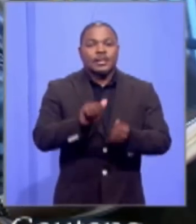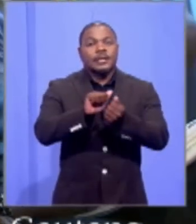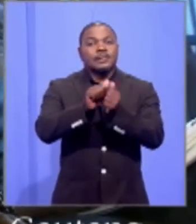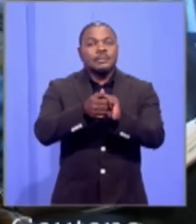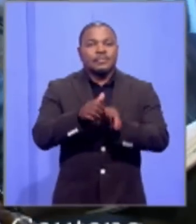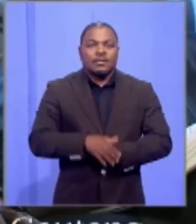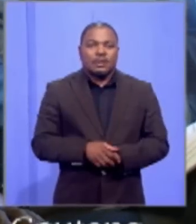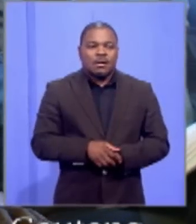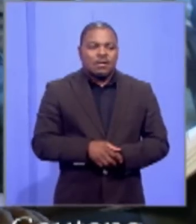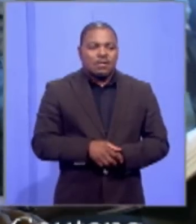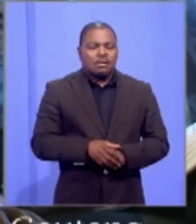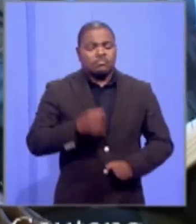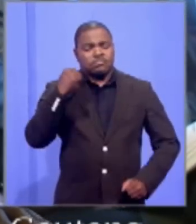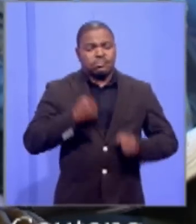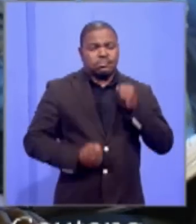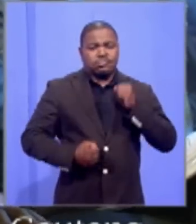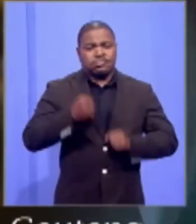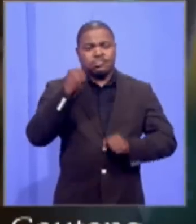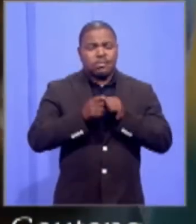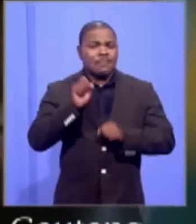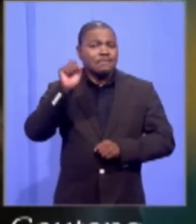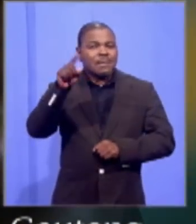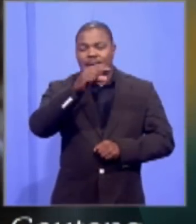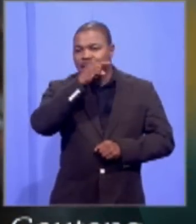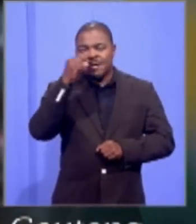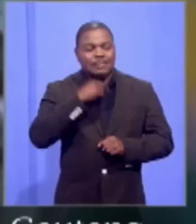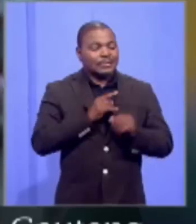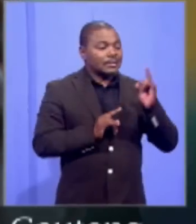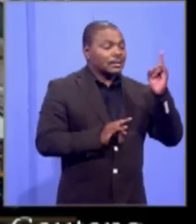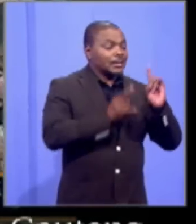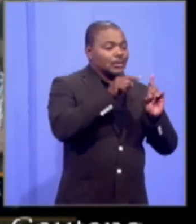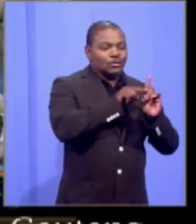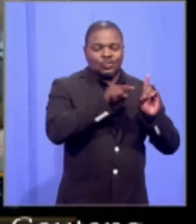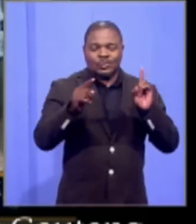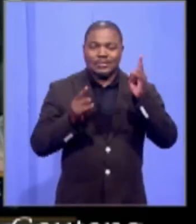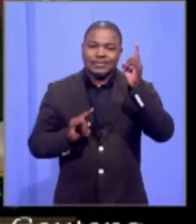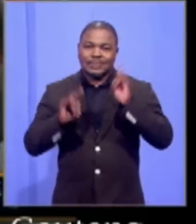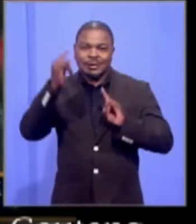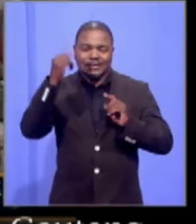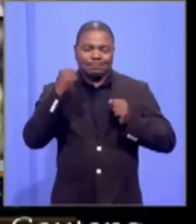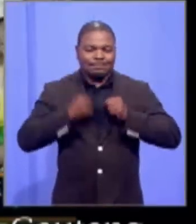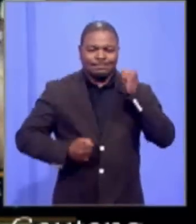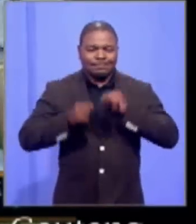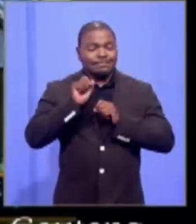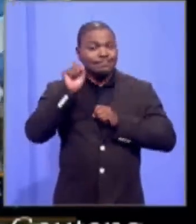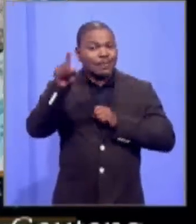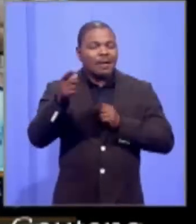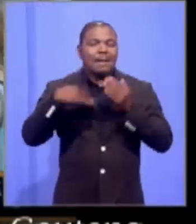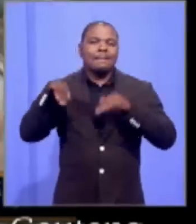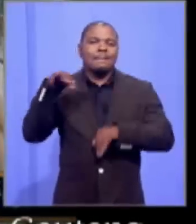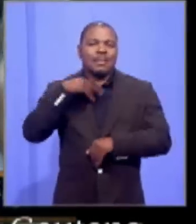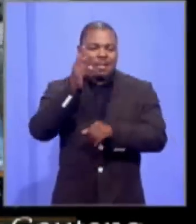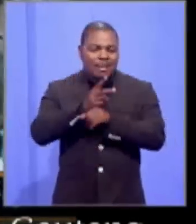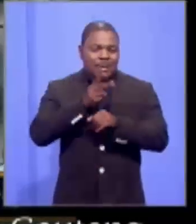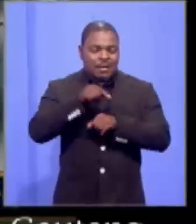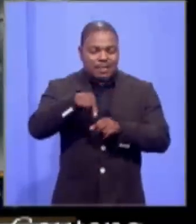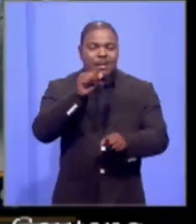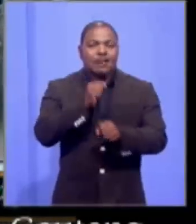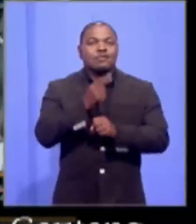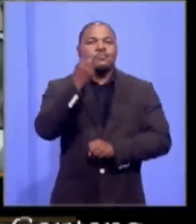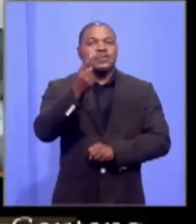Dipapading lebelo la monabo o motelele la go bitšwa City to City Ultra Marathon e tla boa gape mebileng ya